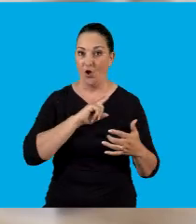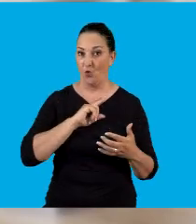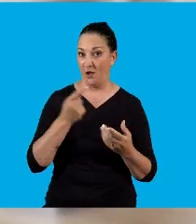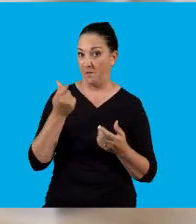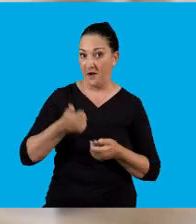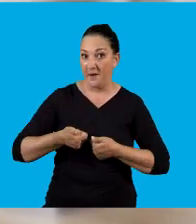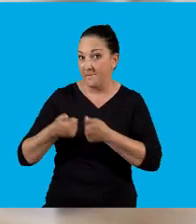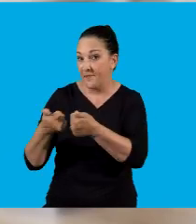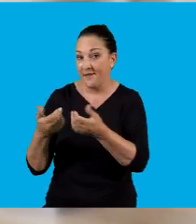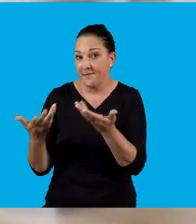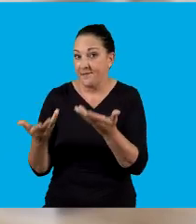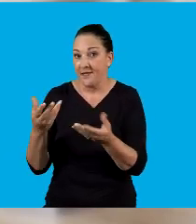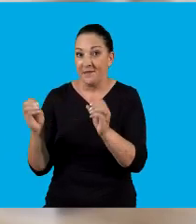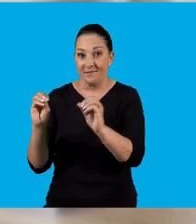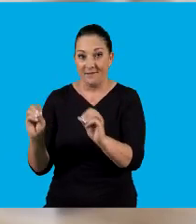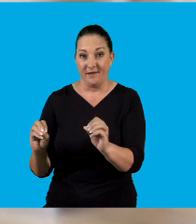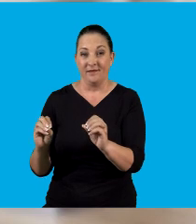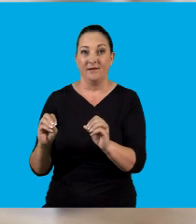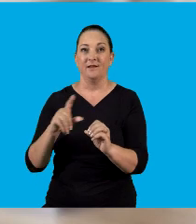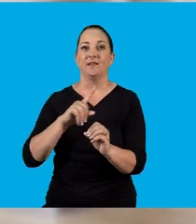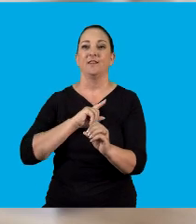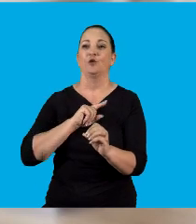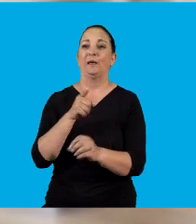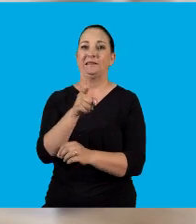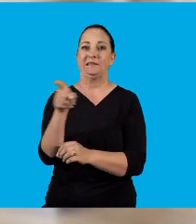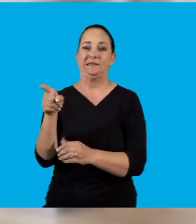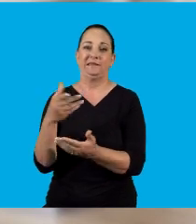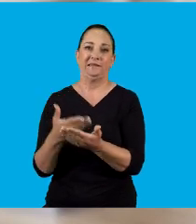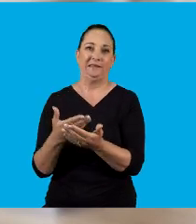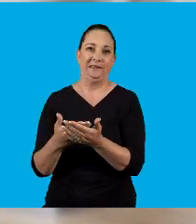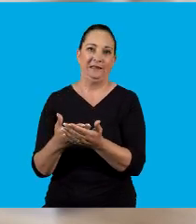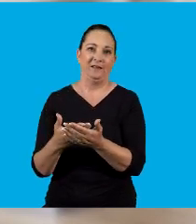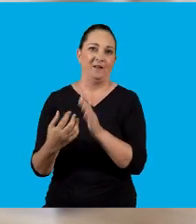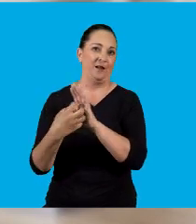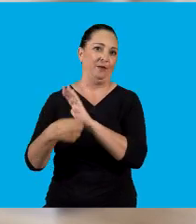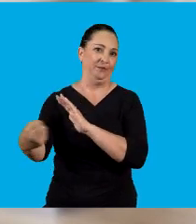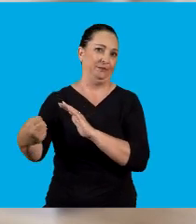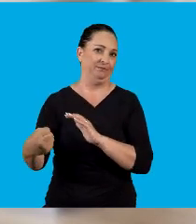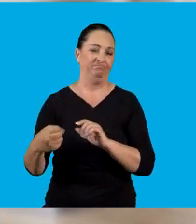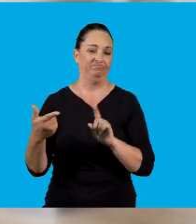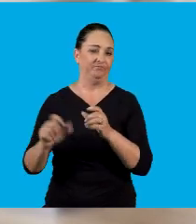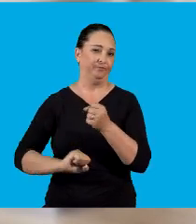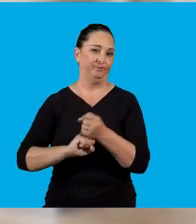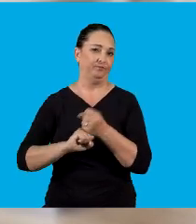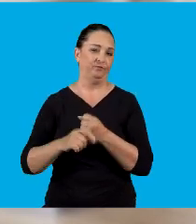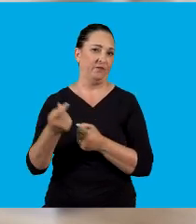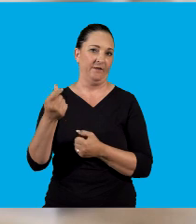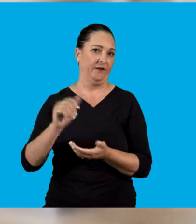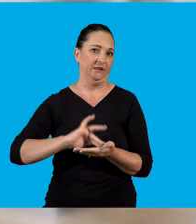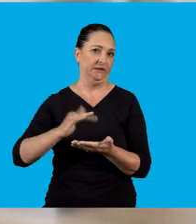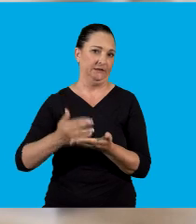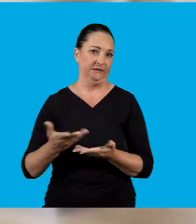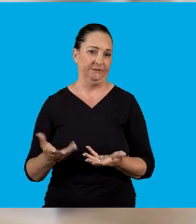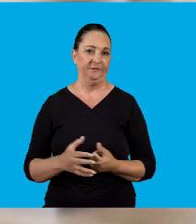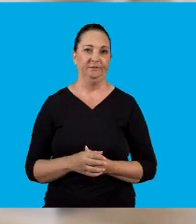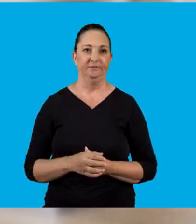going to get any return on investment. So if fraud is taking place, investors will end up withdrawing their investments